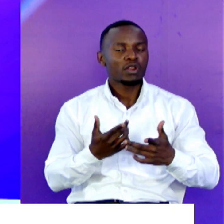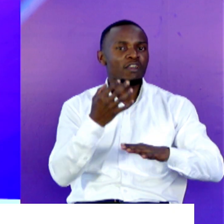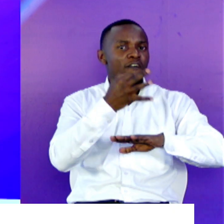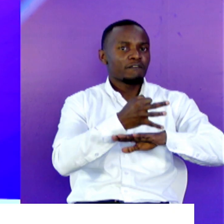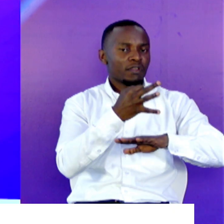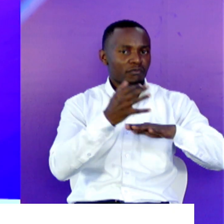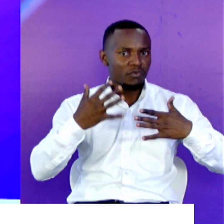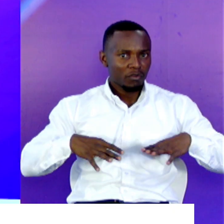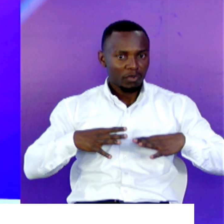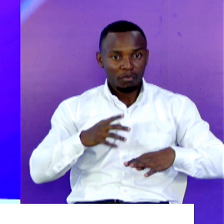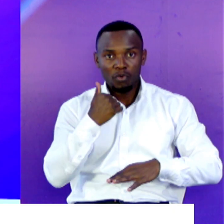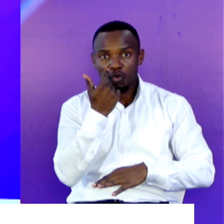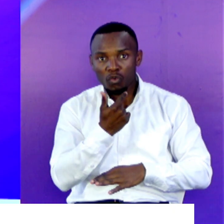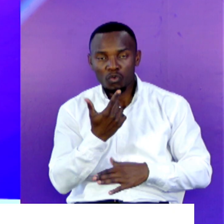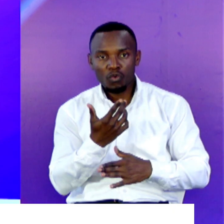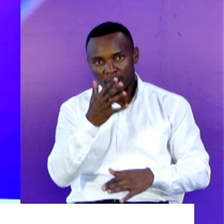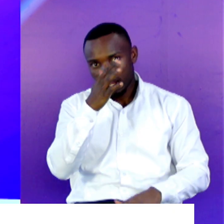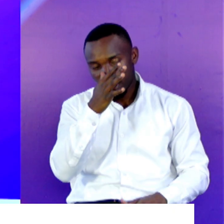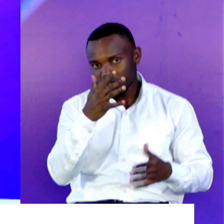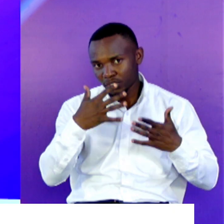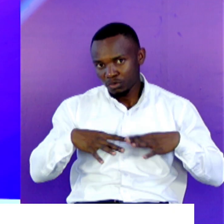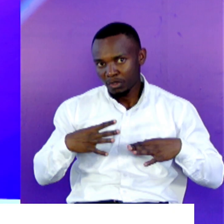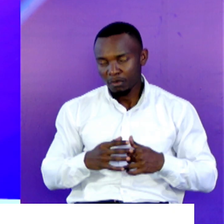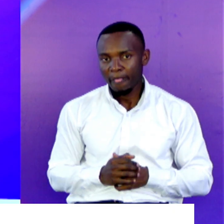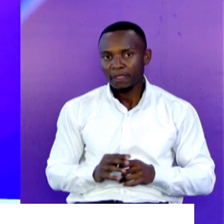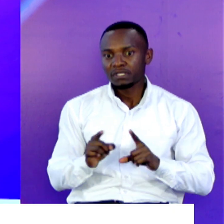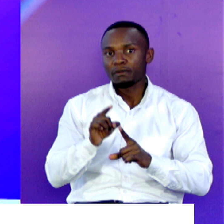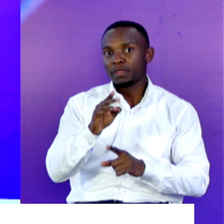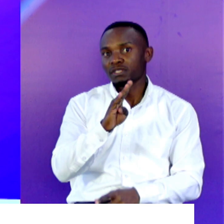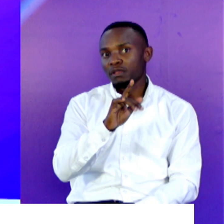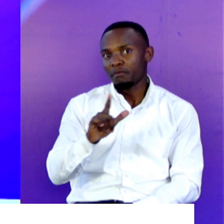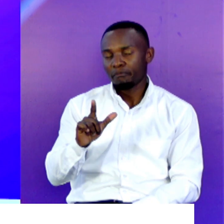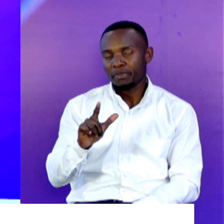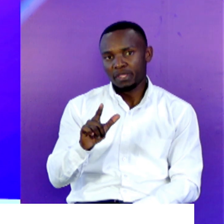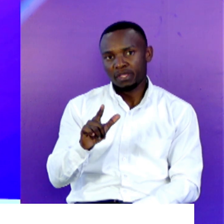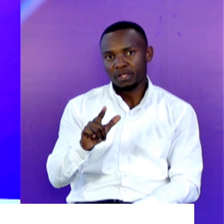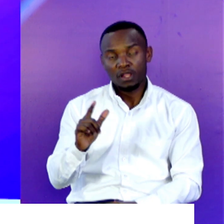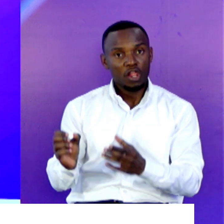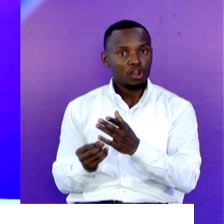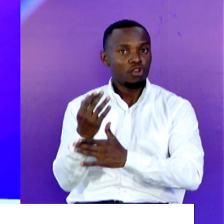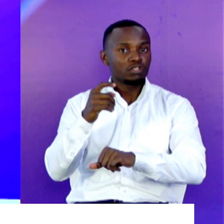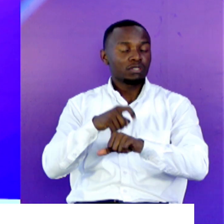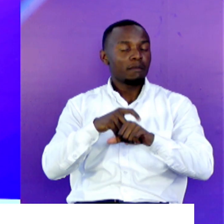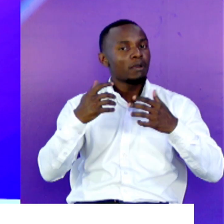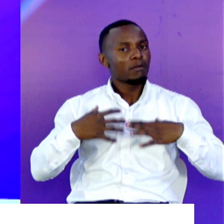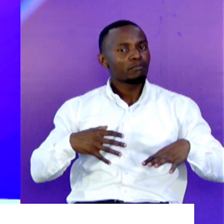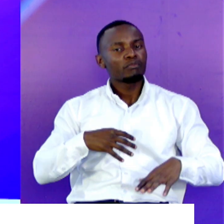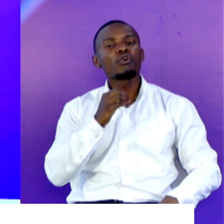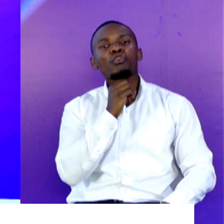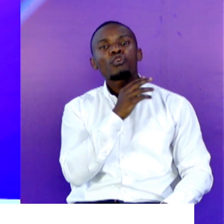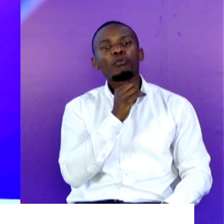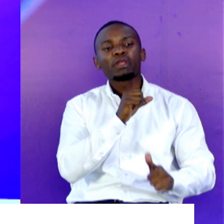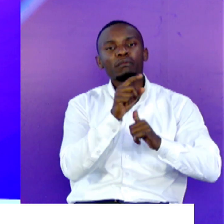move comes amid growing public outcry over an increase in number of